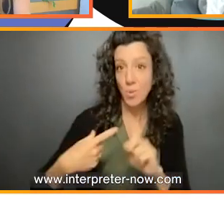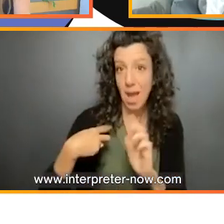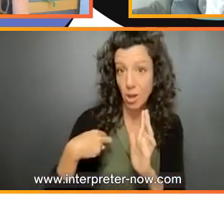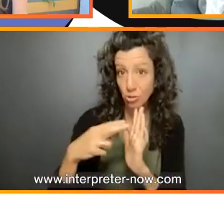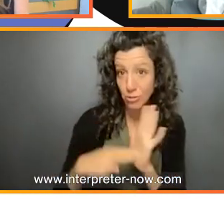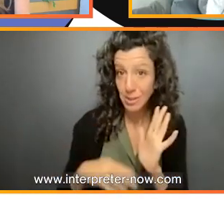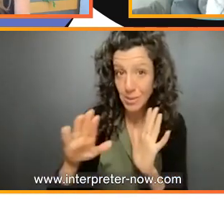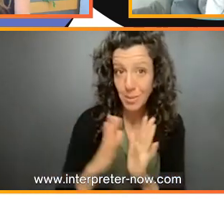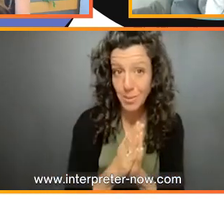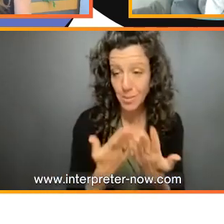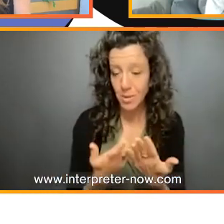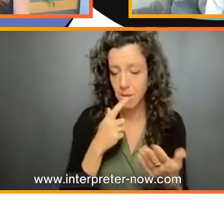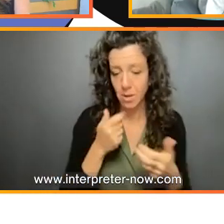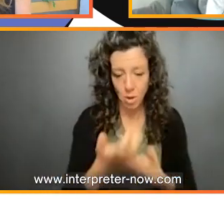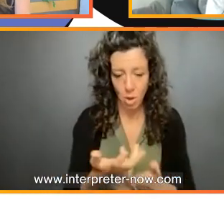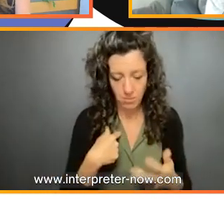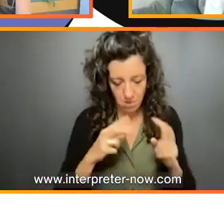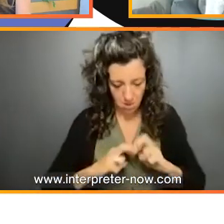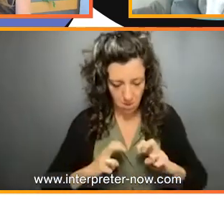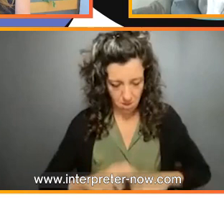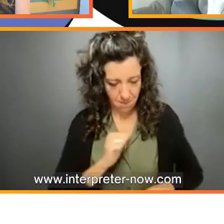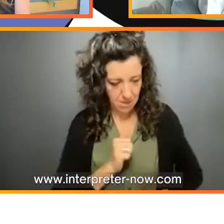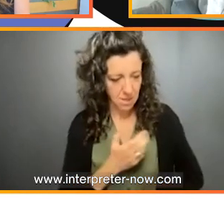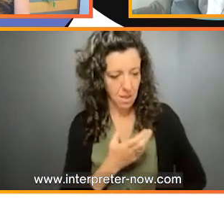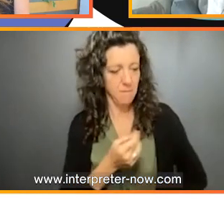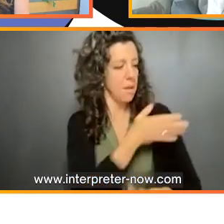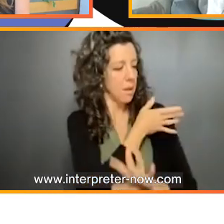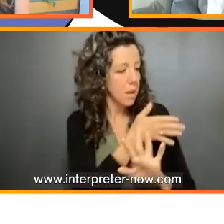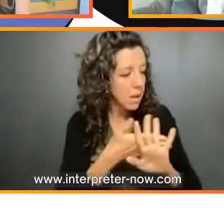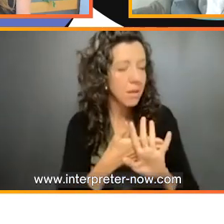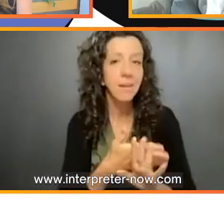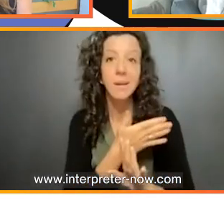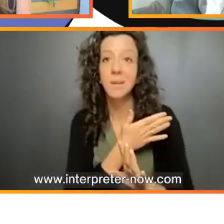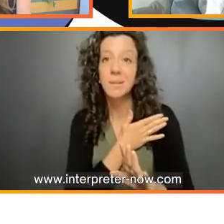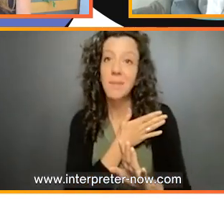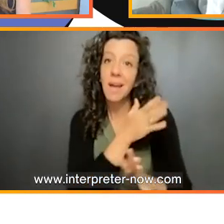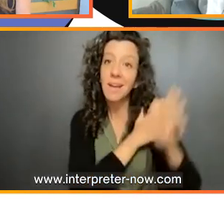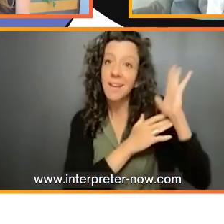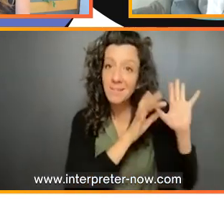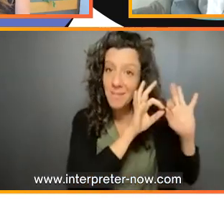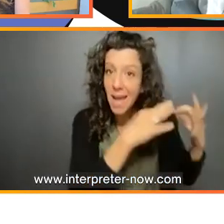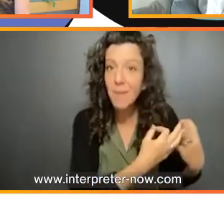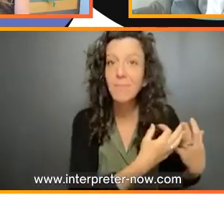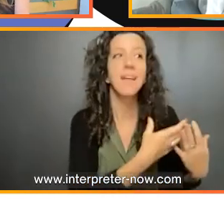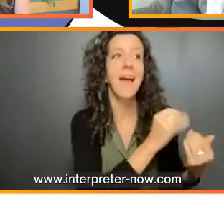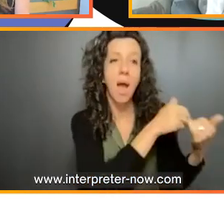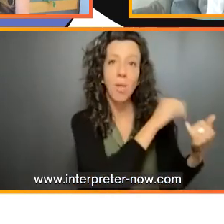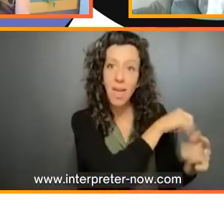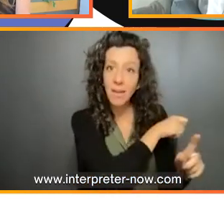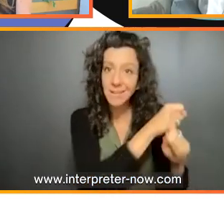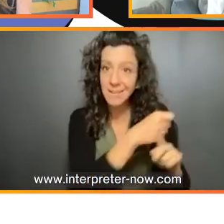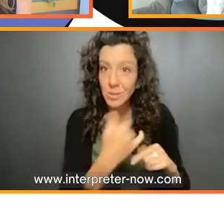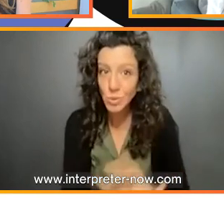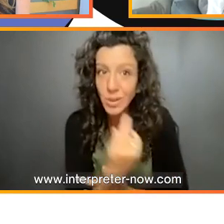amazing. And when reading it, it has definitely led me down my own path of deep investigation into my past and